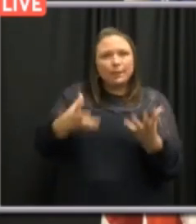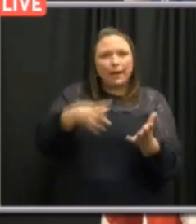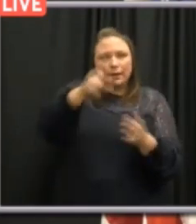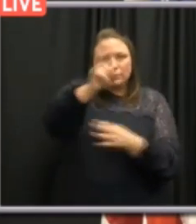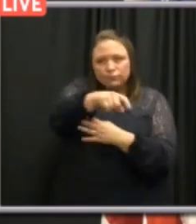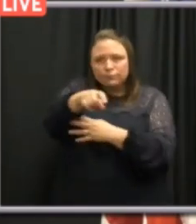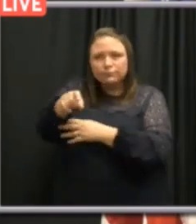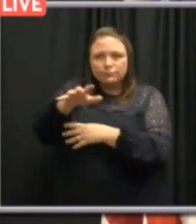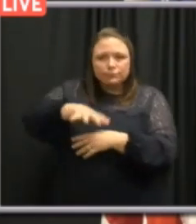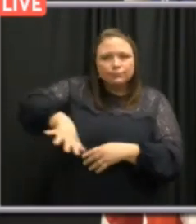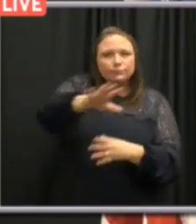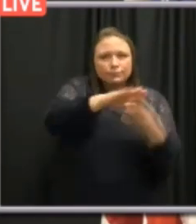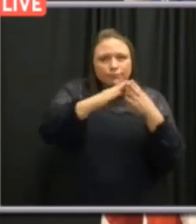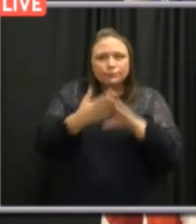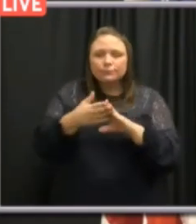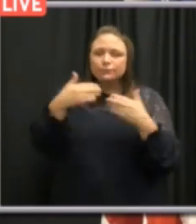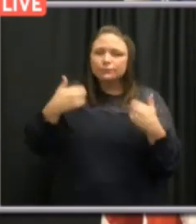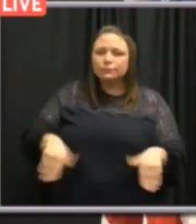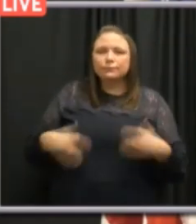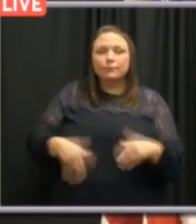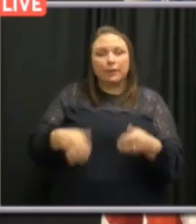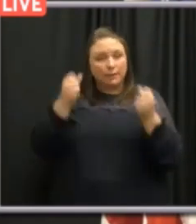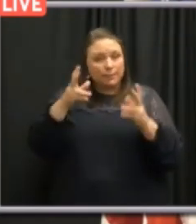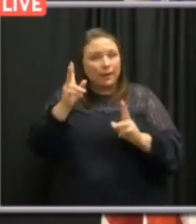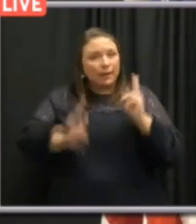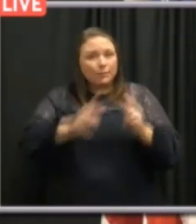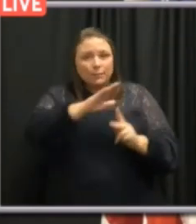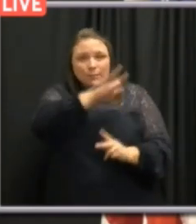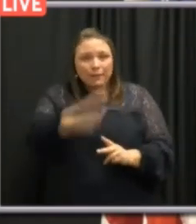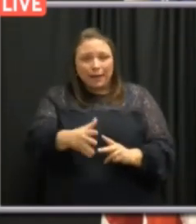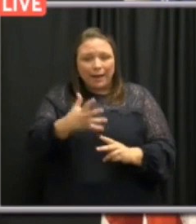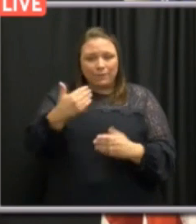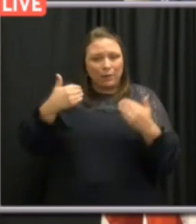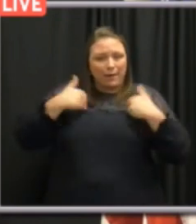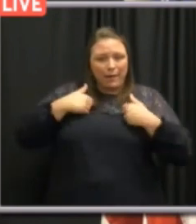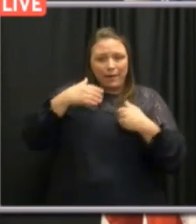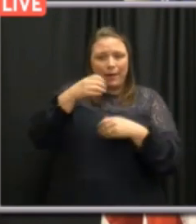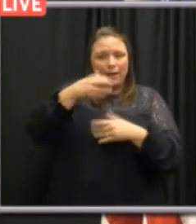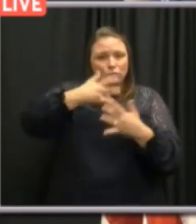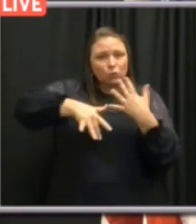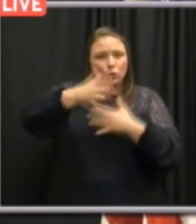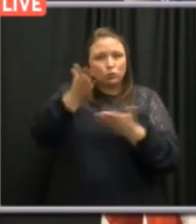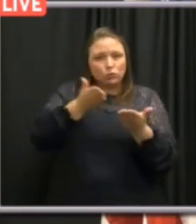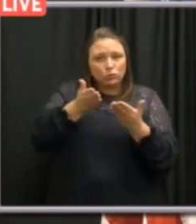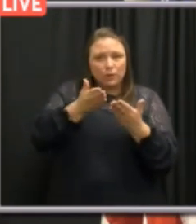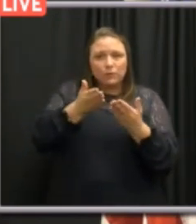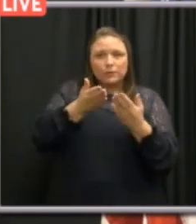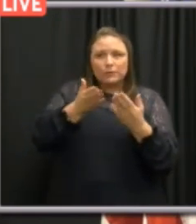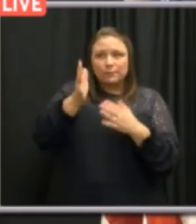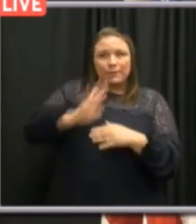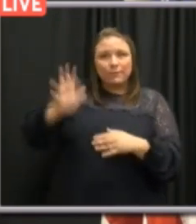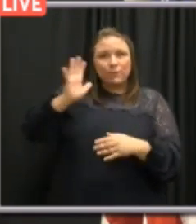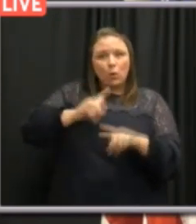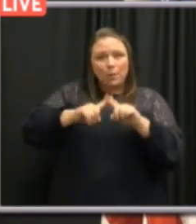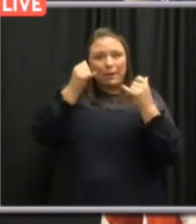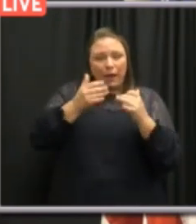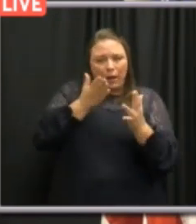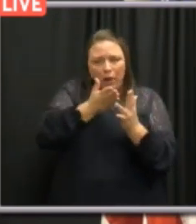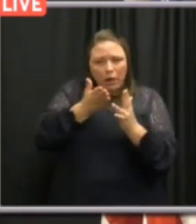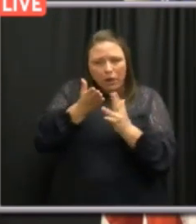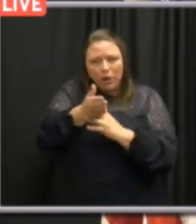the community. There are many who have never engaged with social services and are having to navigate resources for the very first